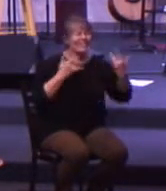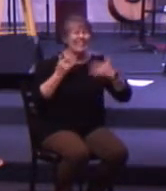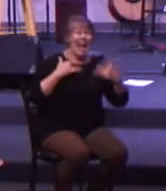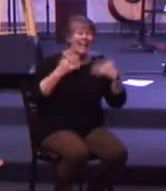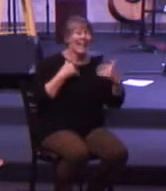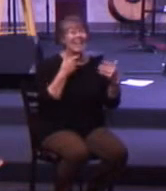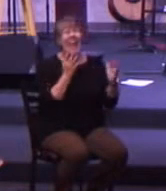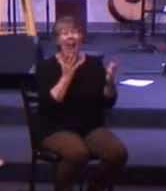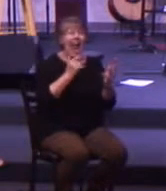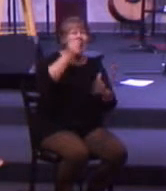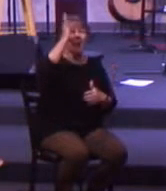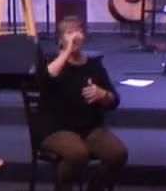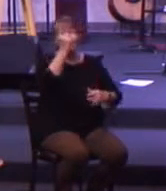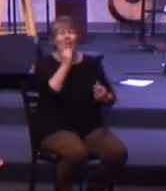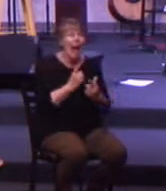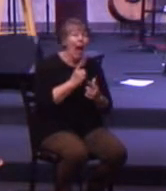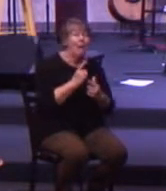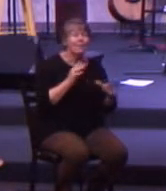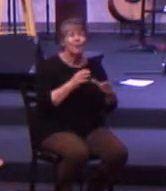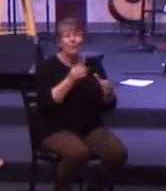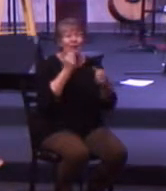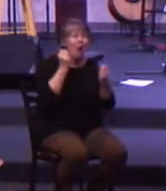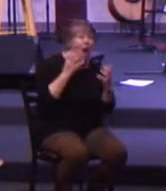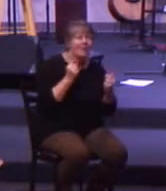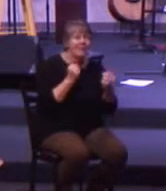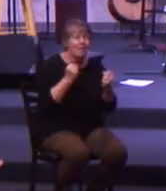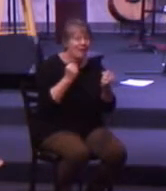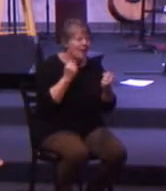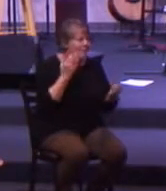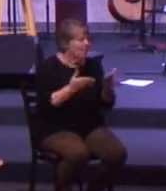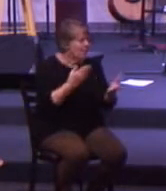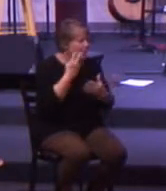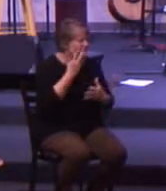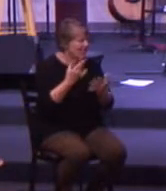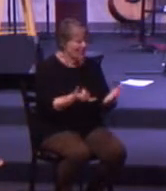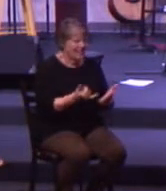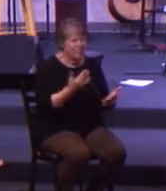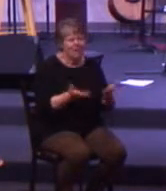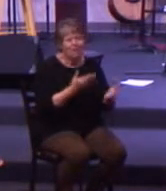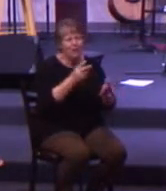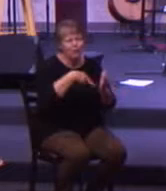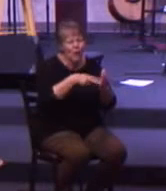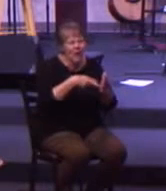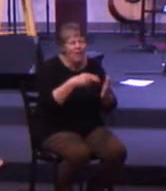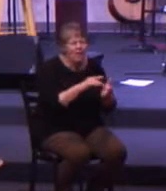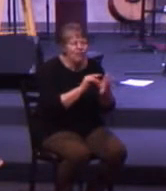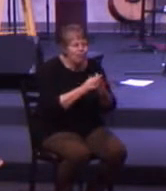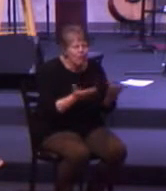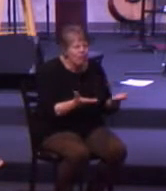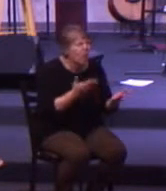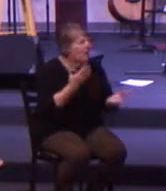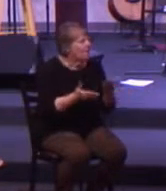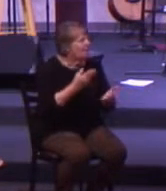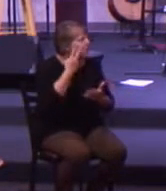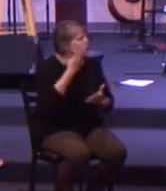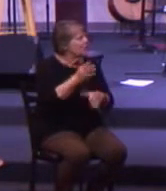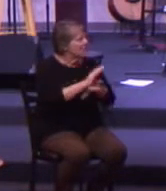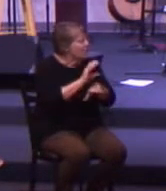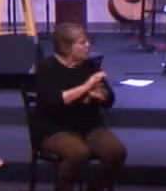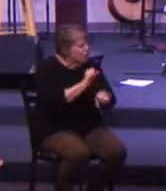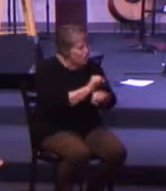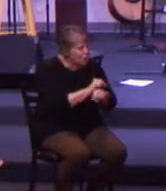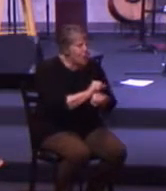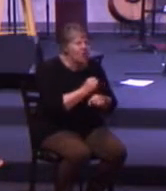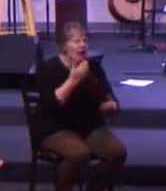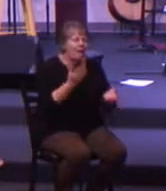something awesome. And maybe we've seen this, right? Maybe you've read scripture. Maybe you've seen the work of the church. Maybe you've been